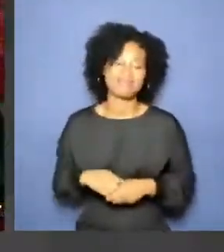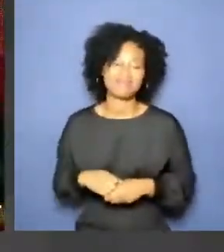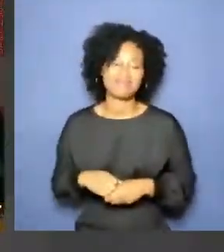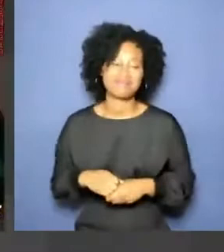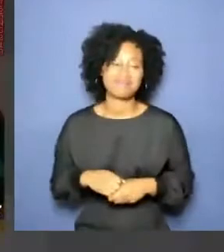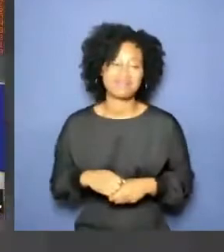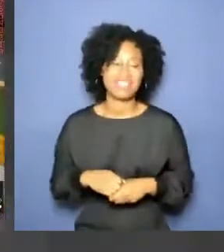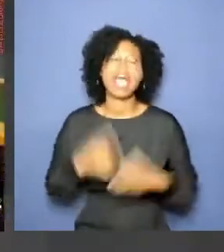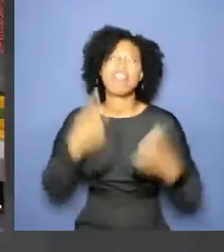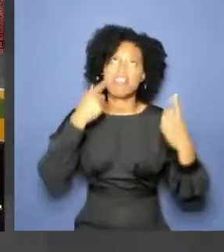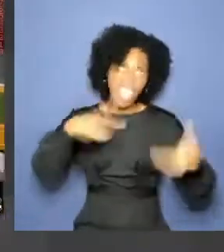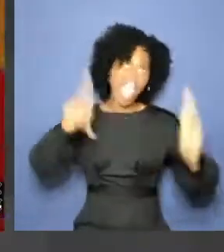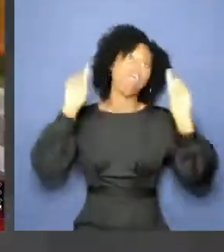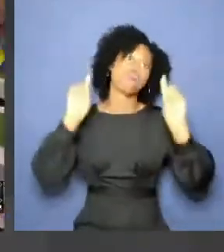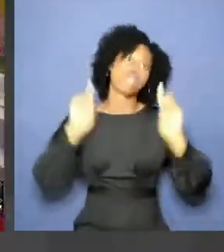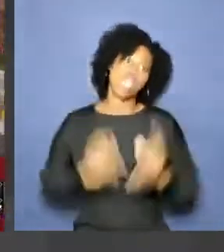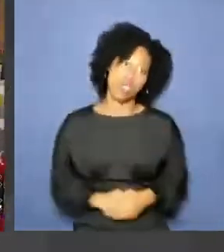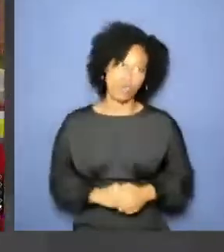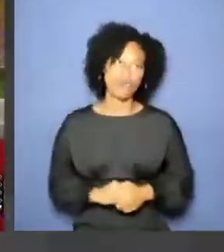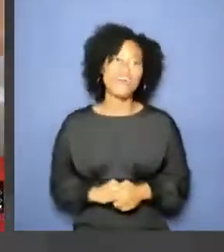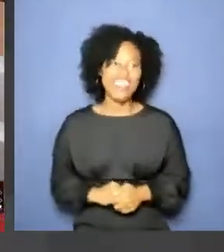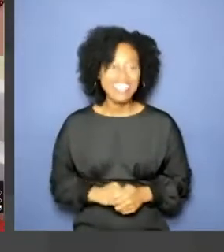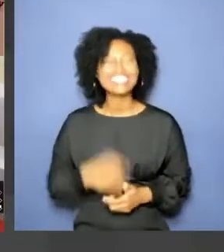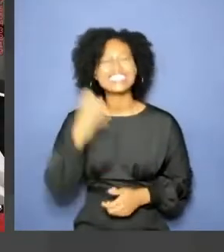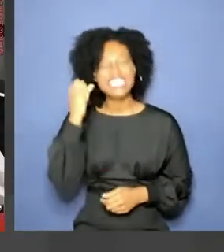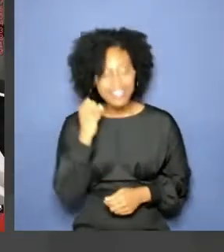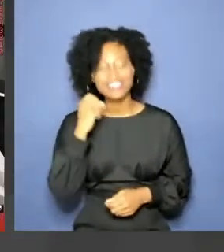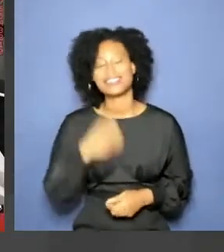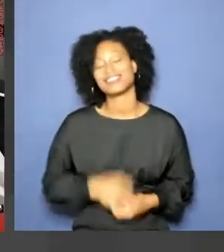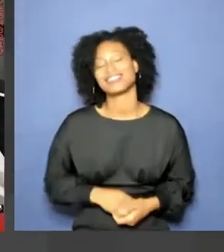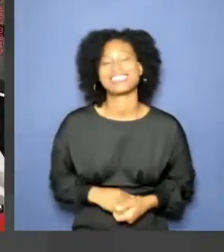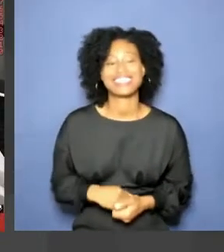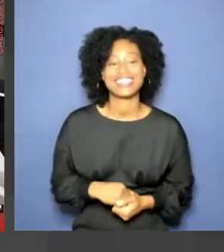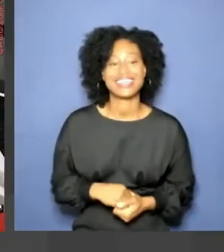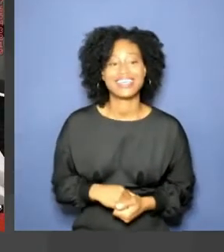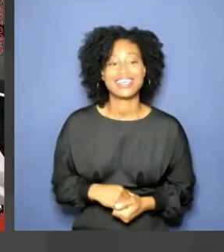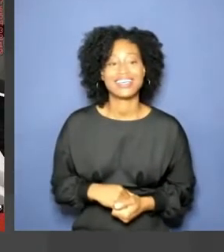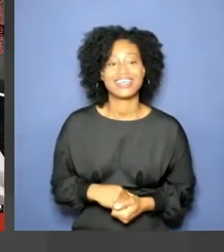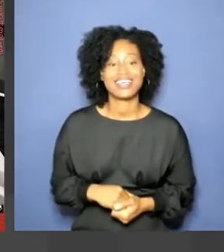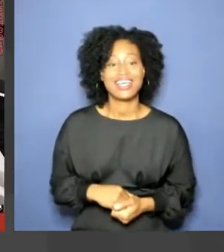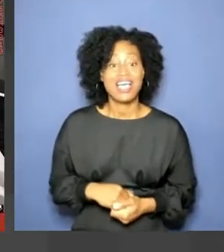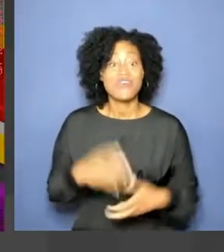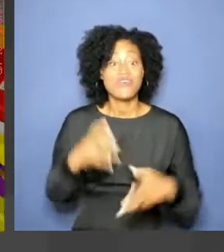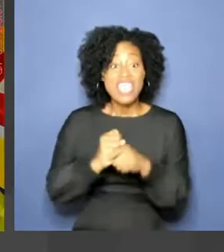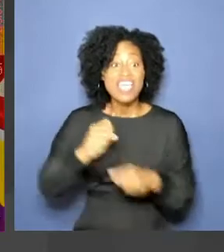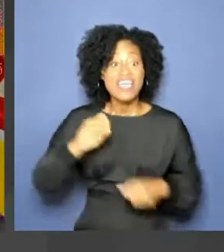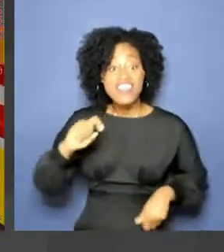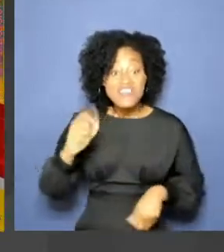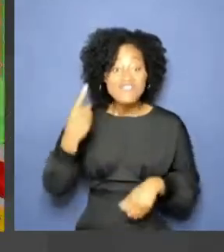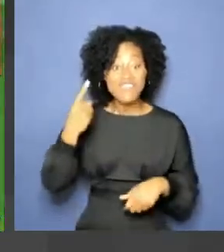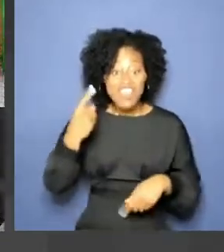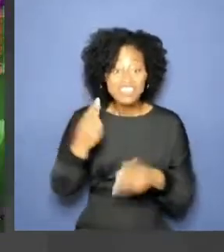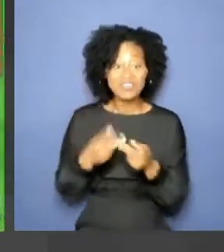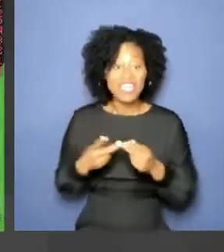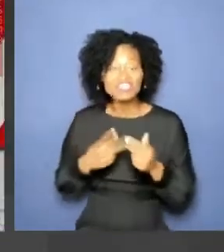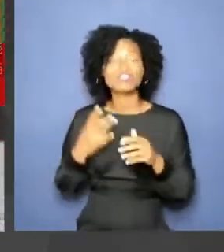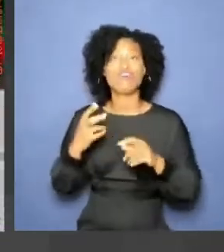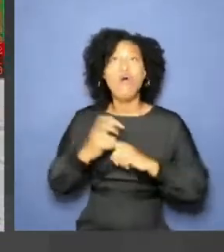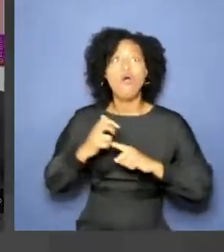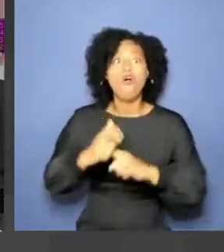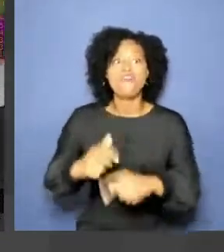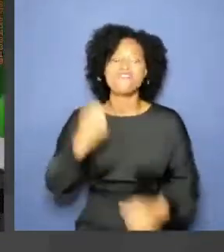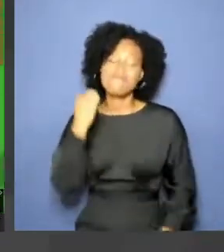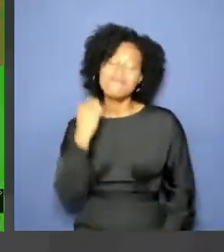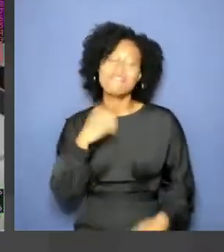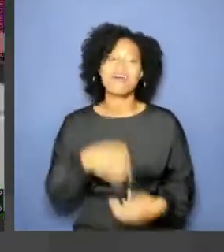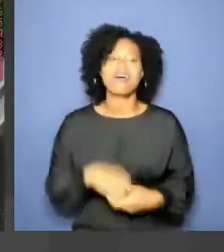There we go. Yeah. Yay! Okay. We came in first by so much. Oh, you guys are doing really good. Oh, this is a jumpy.